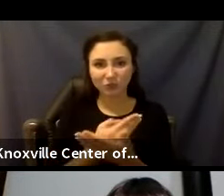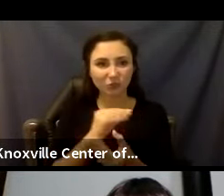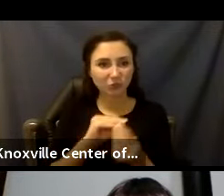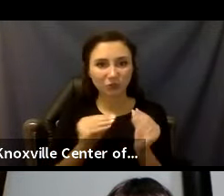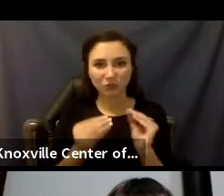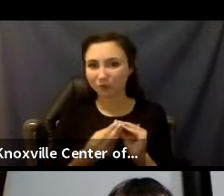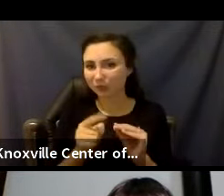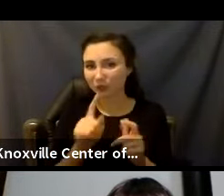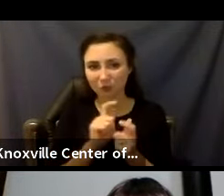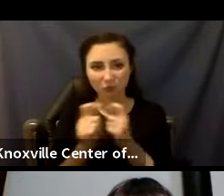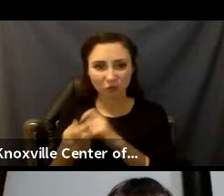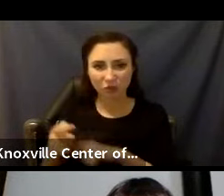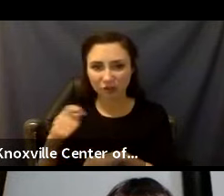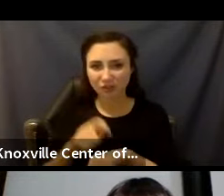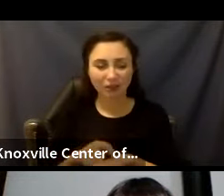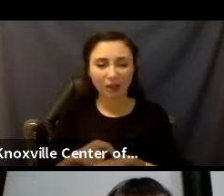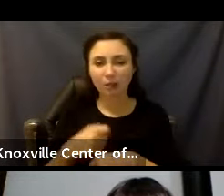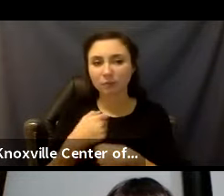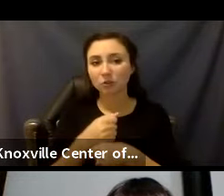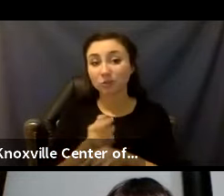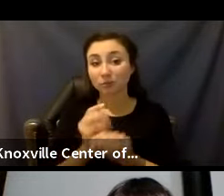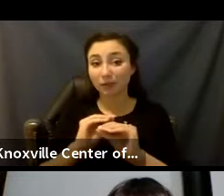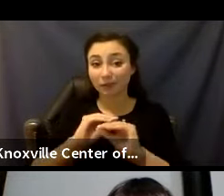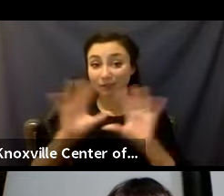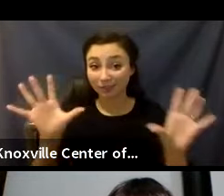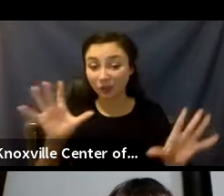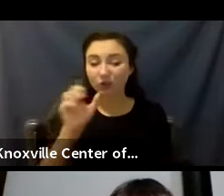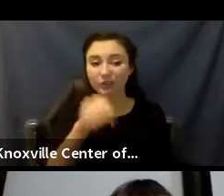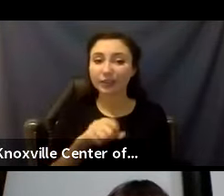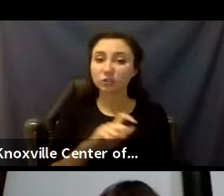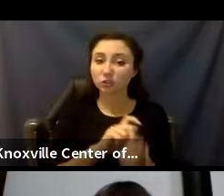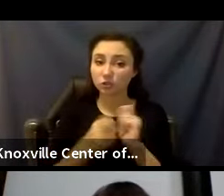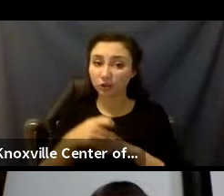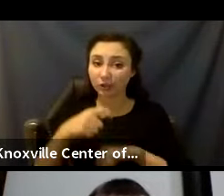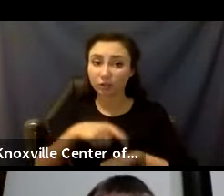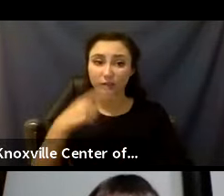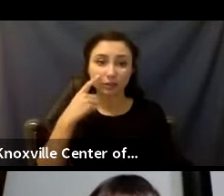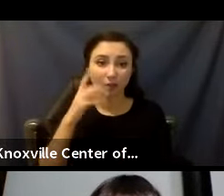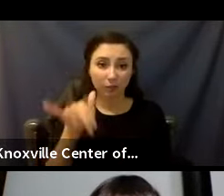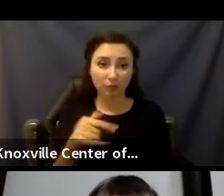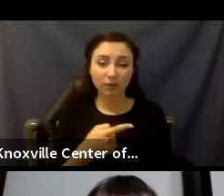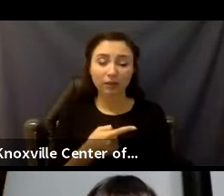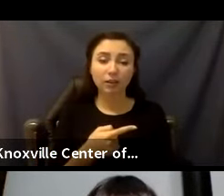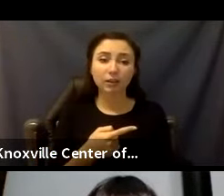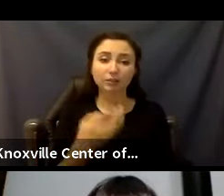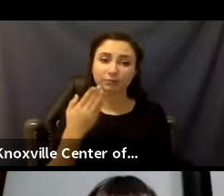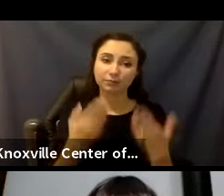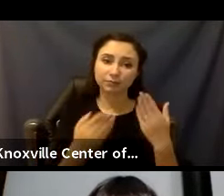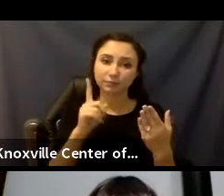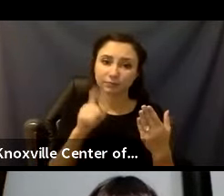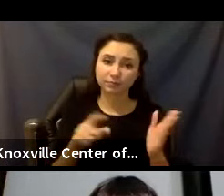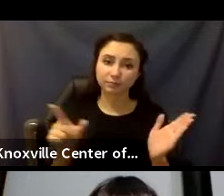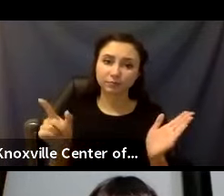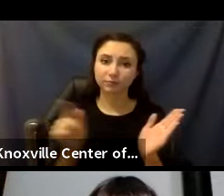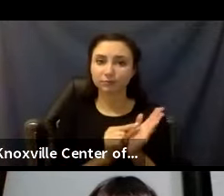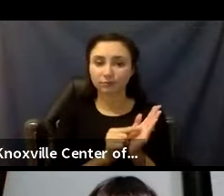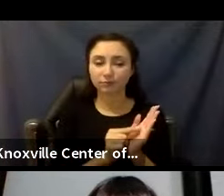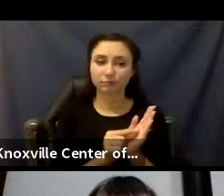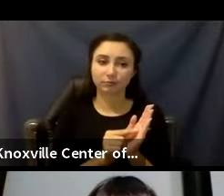because you changed the time on it, but just make clear that you are in fact changing the time. And for that, you probably need to print